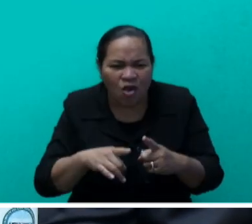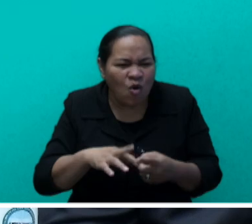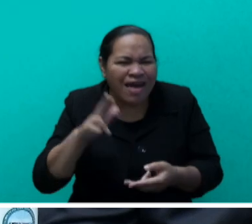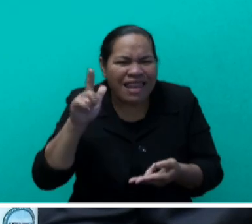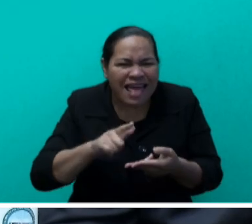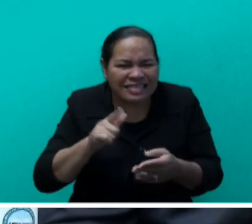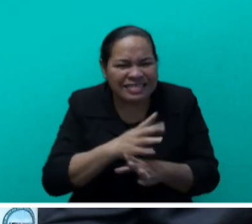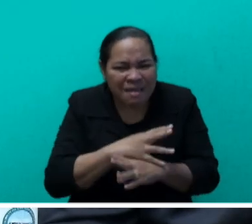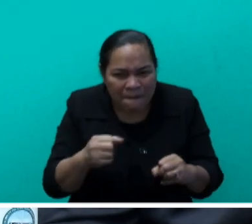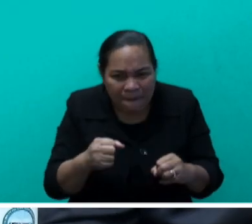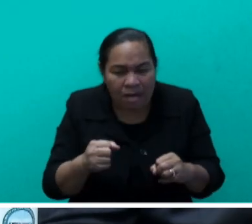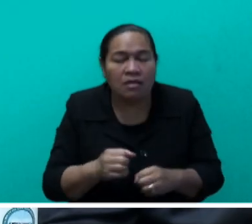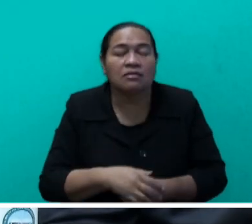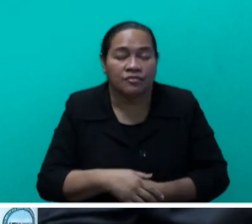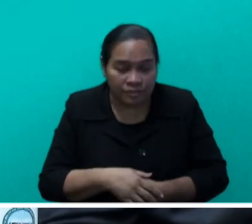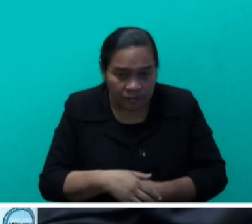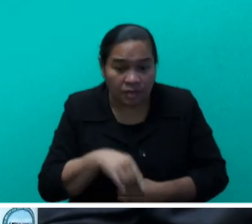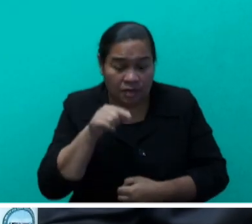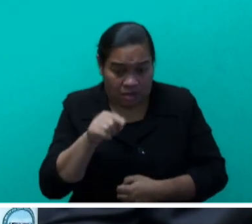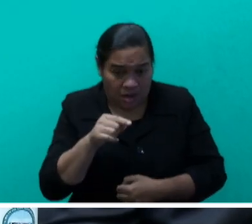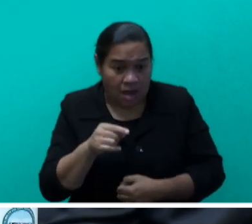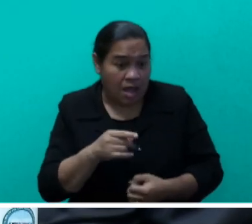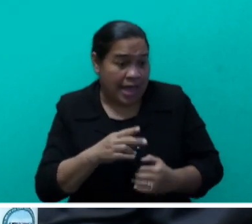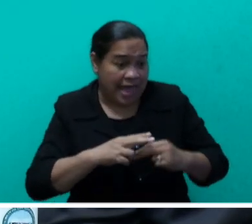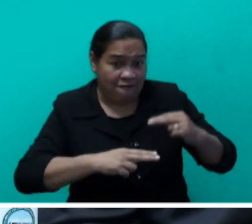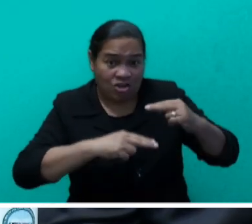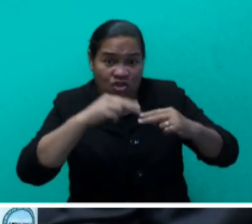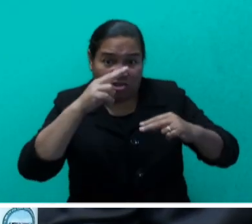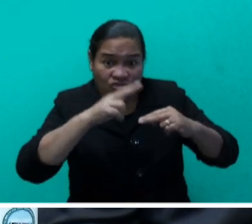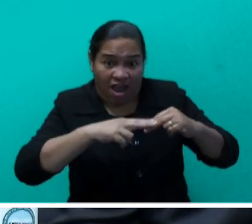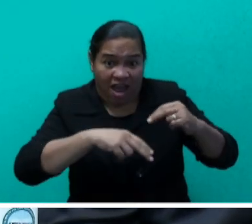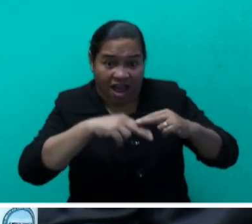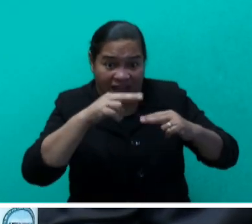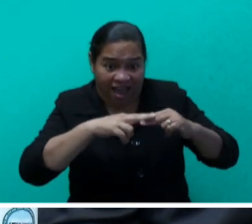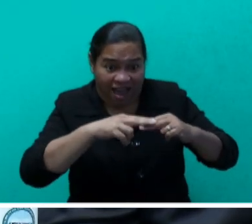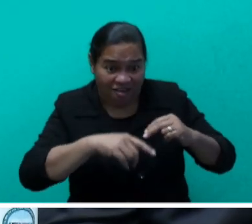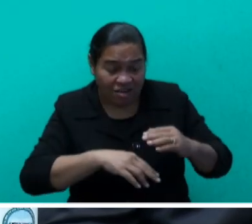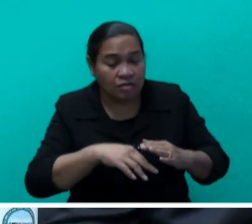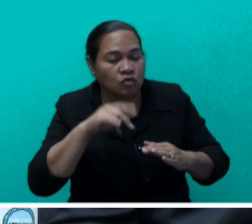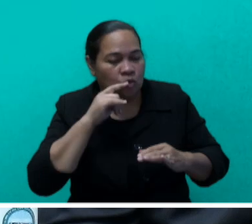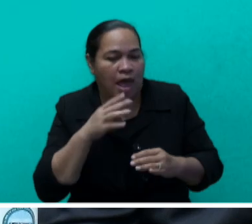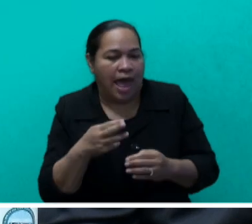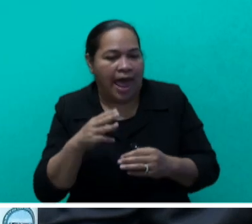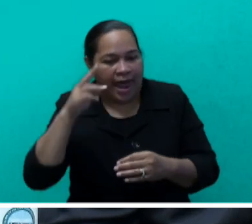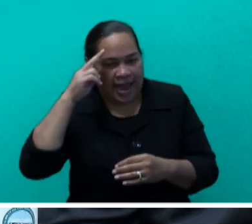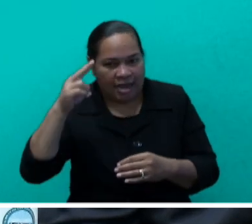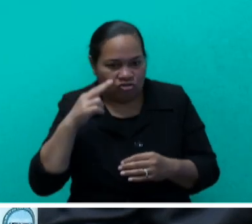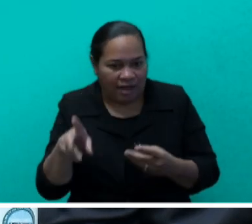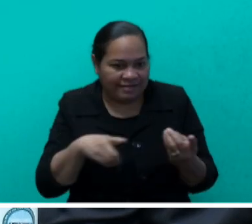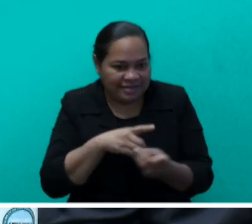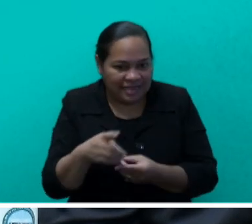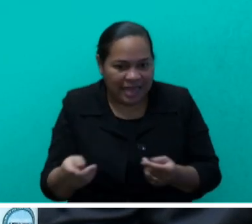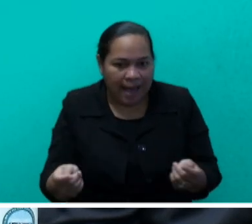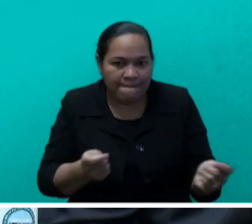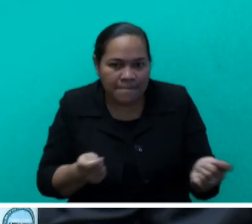Mr. Speaker, sir, through a combination of infrastructure upgrades, natural resources management, early warning